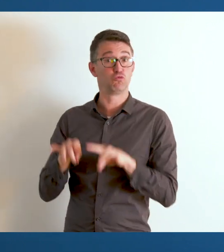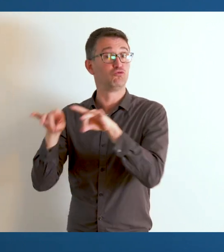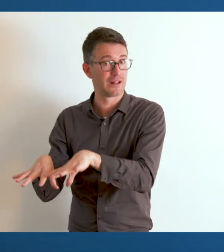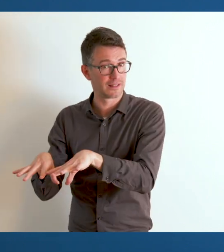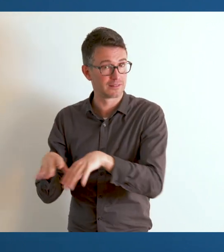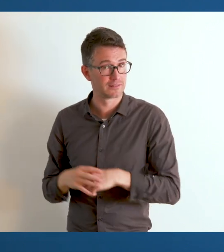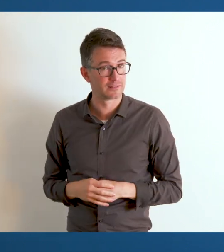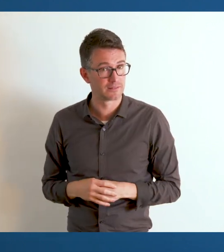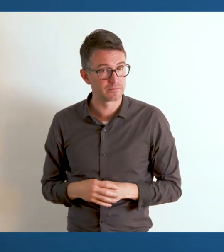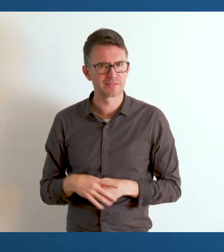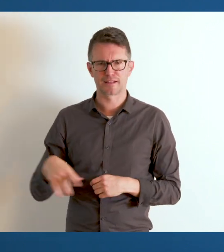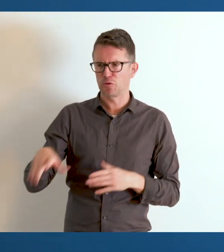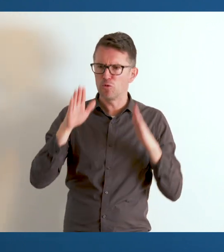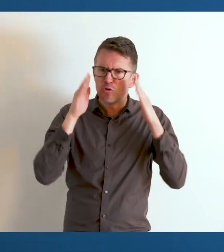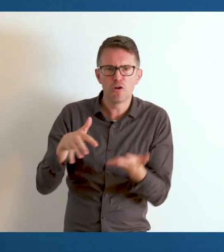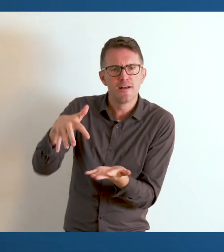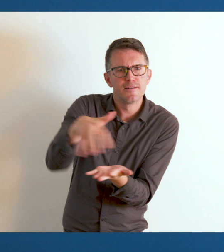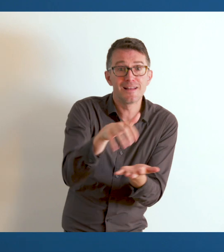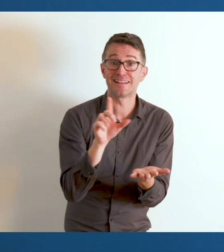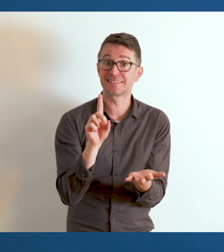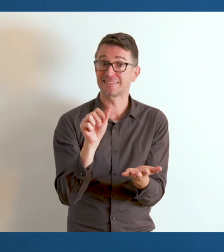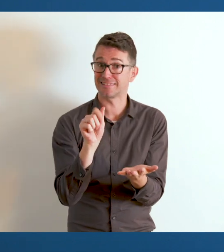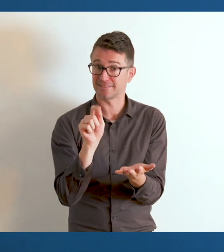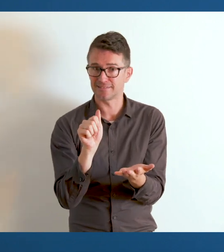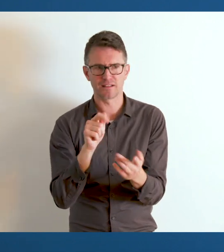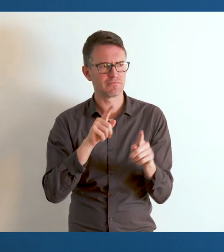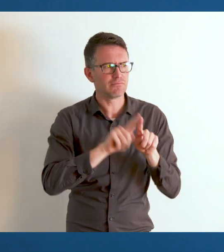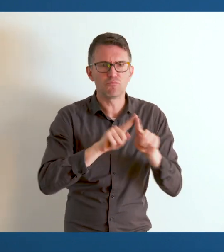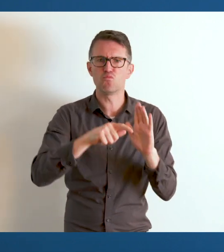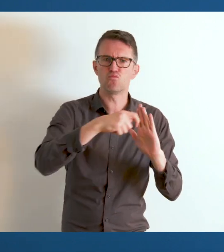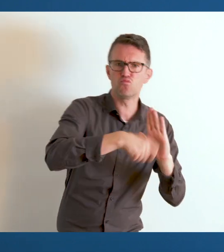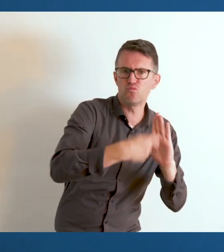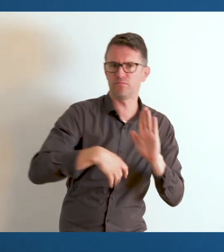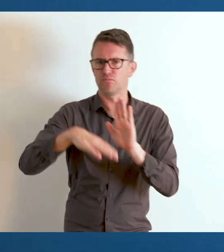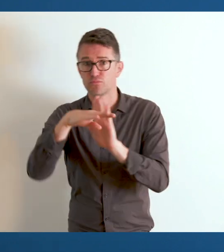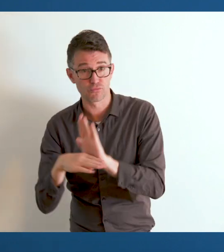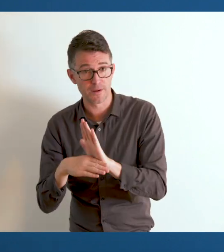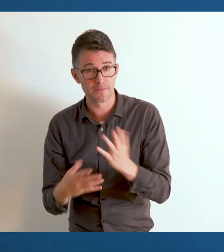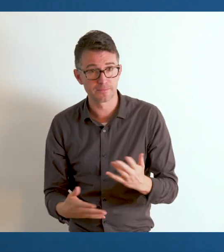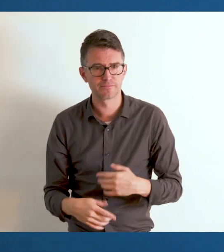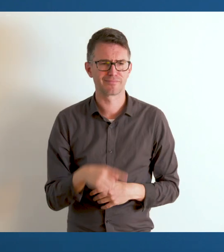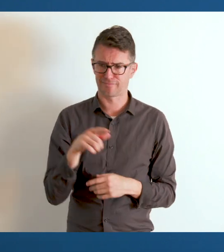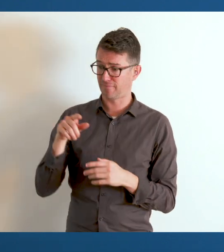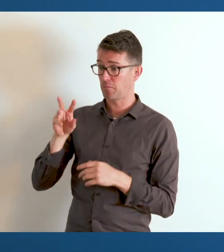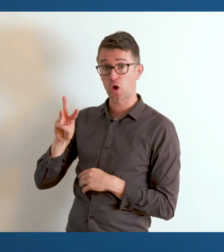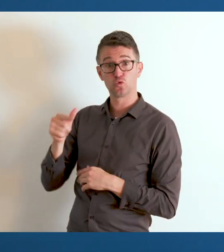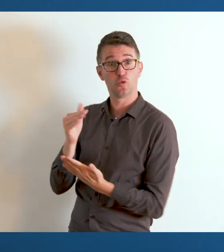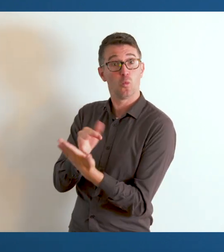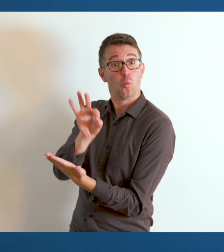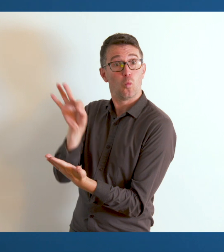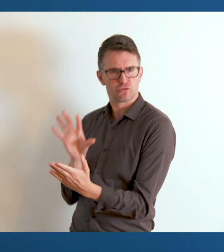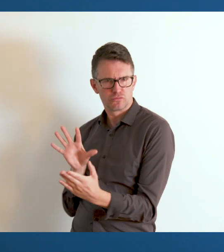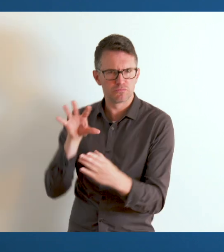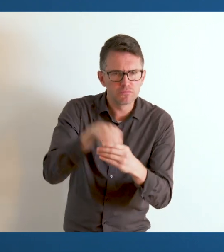Australia, as a means to collect disability data in all programs and projects. They've been introduced as the means for